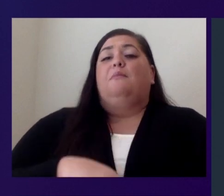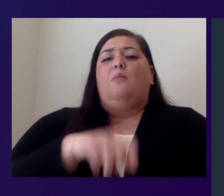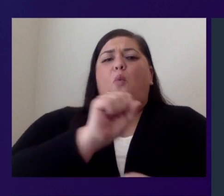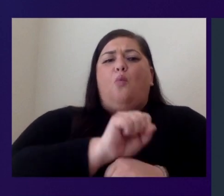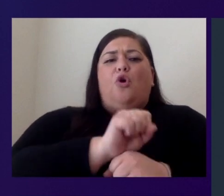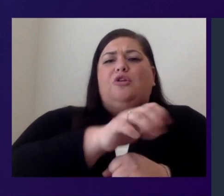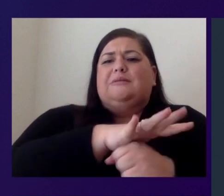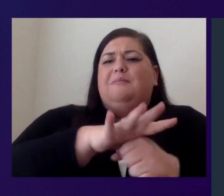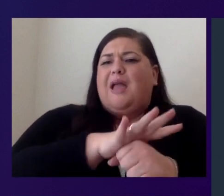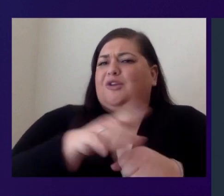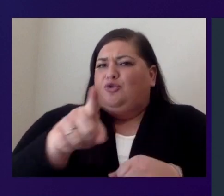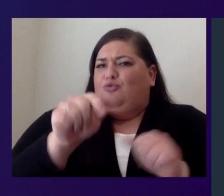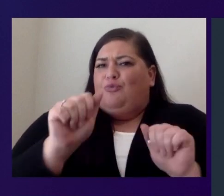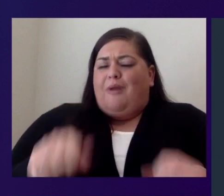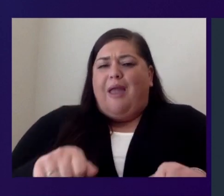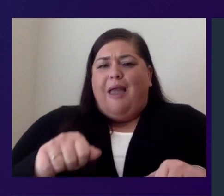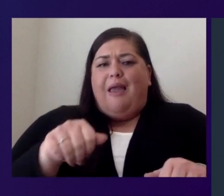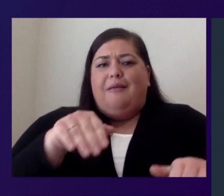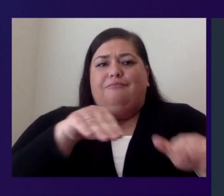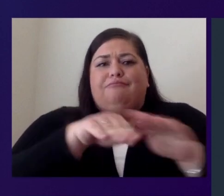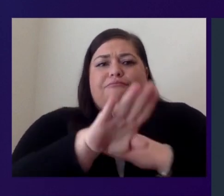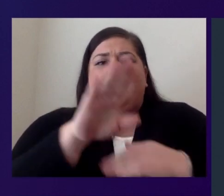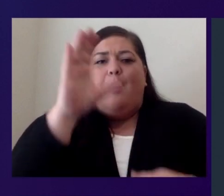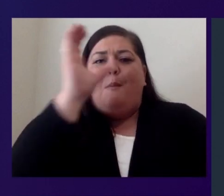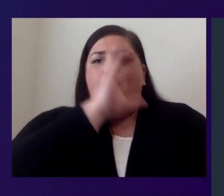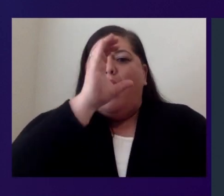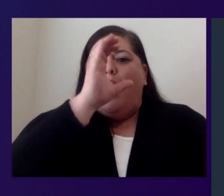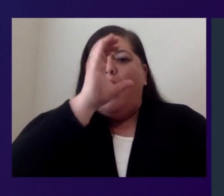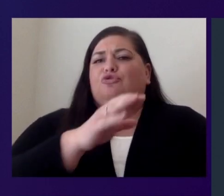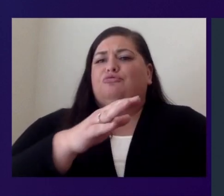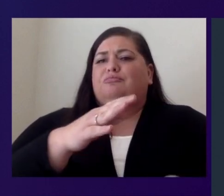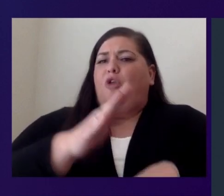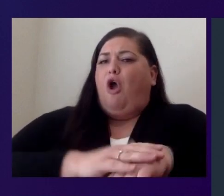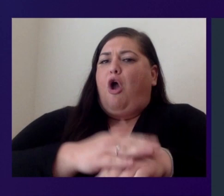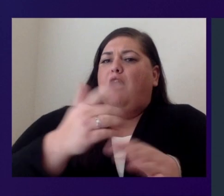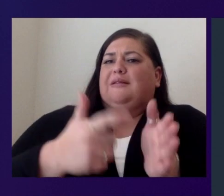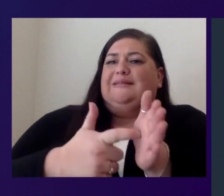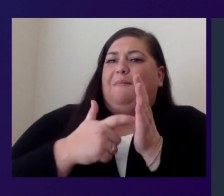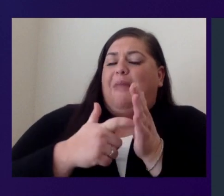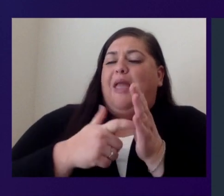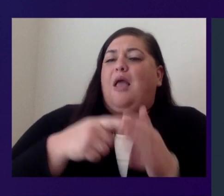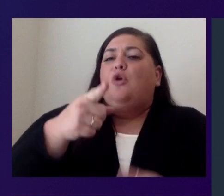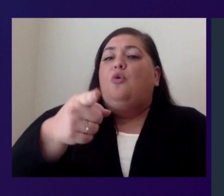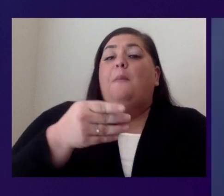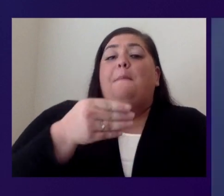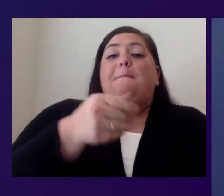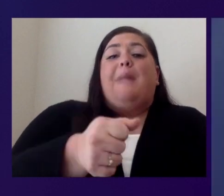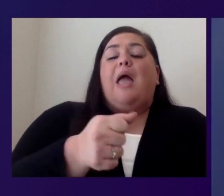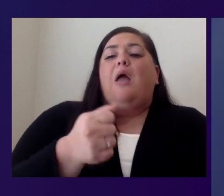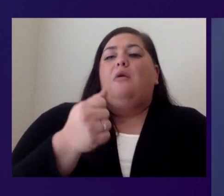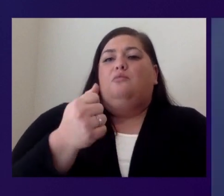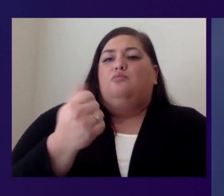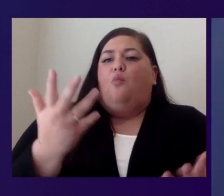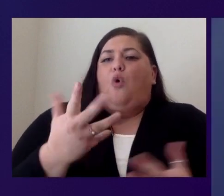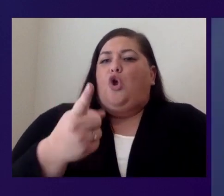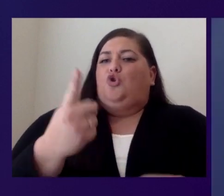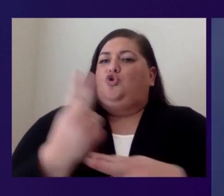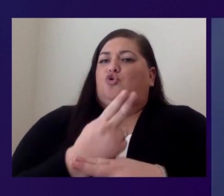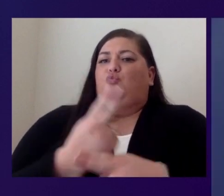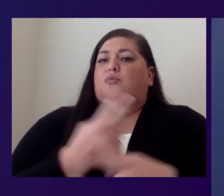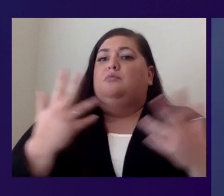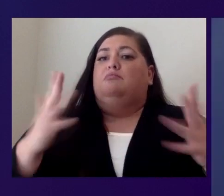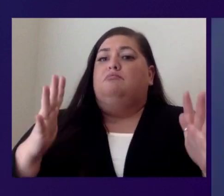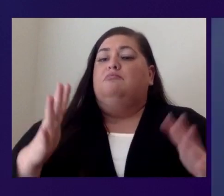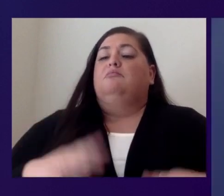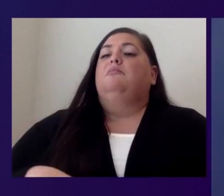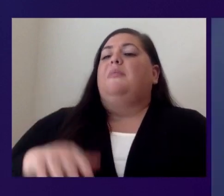managed browser available to you on demand at your fingertips, and you pay for only what you use. And then we've got Amazon AppStream, and with